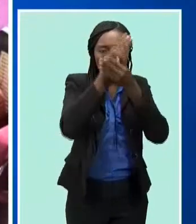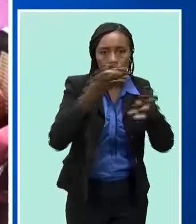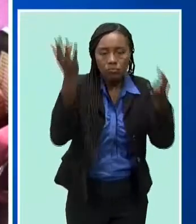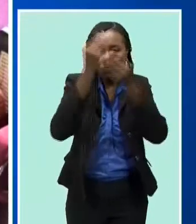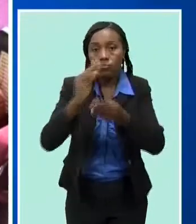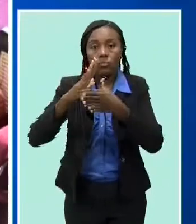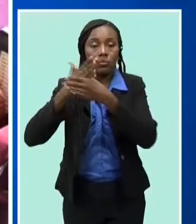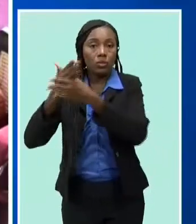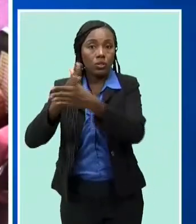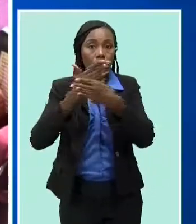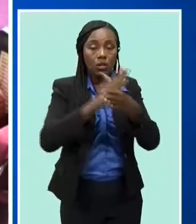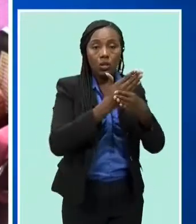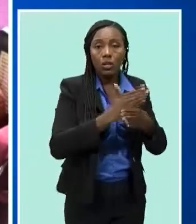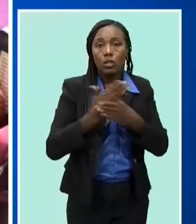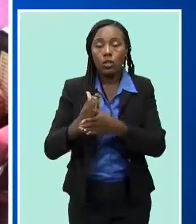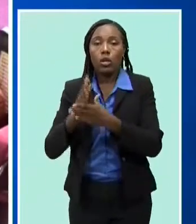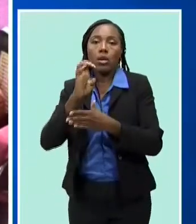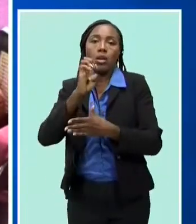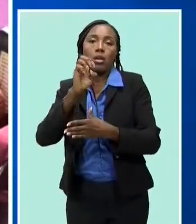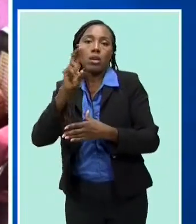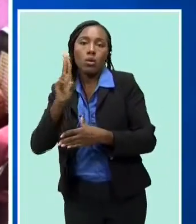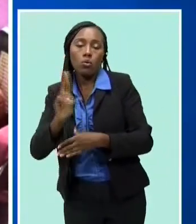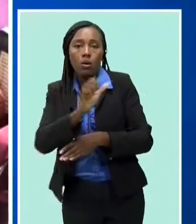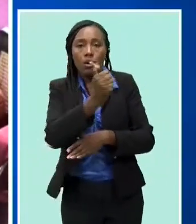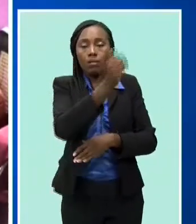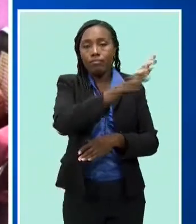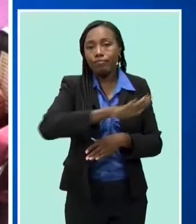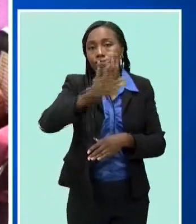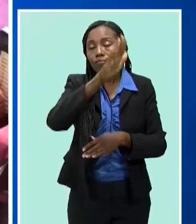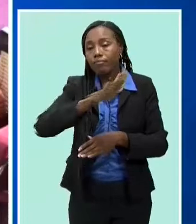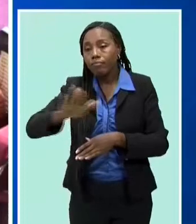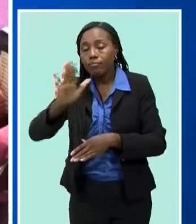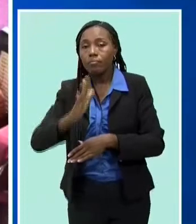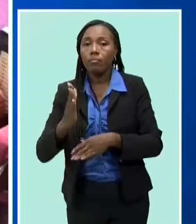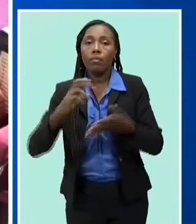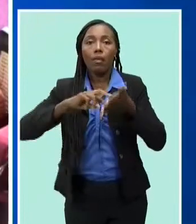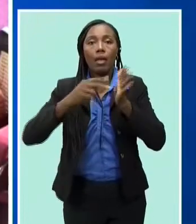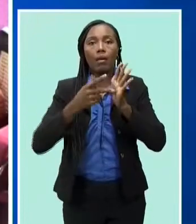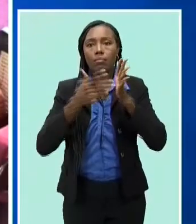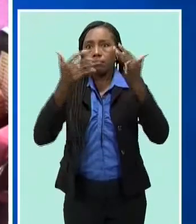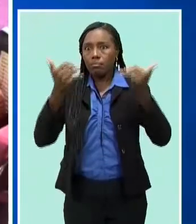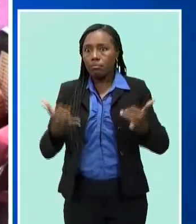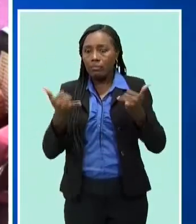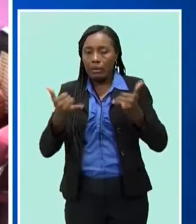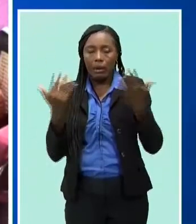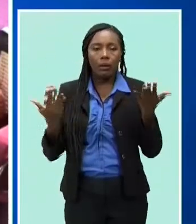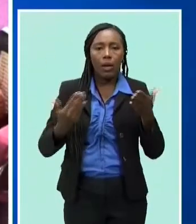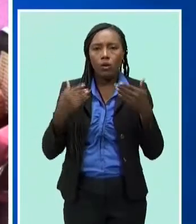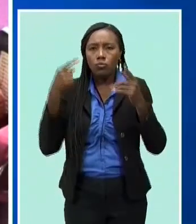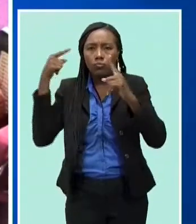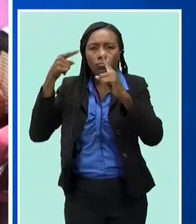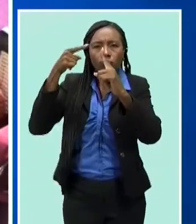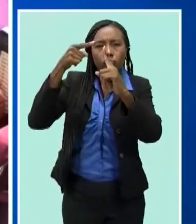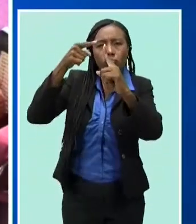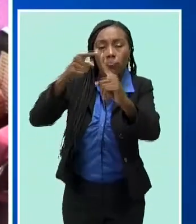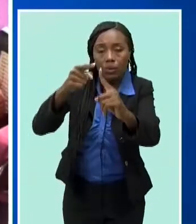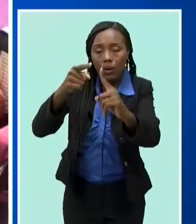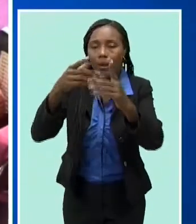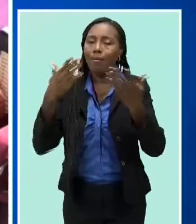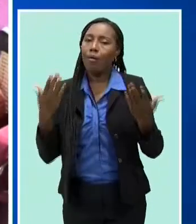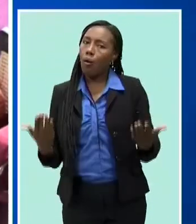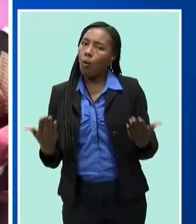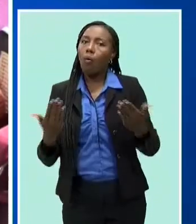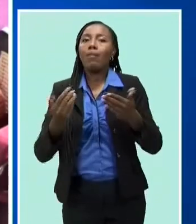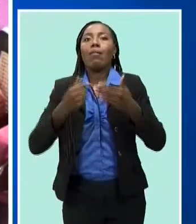some of our partners in the EU and other places. And so it is not just what we're playing catch up with, it is also what we